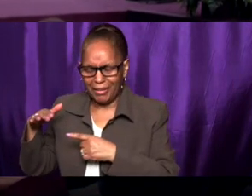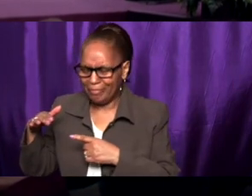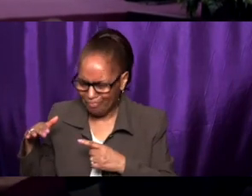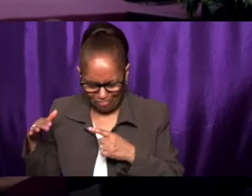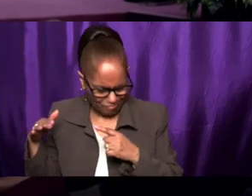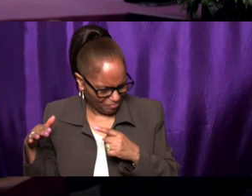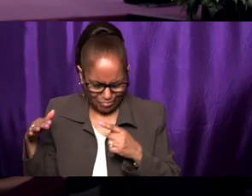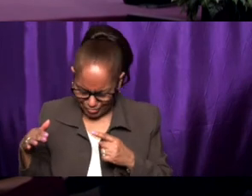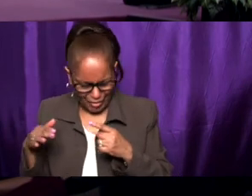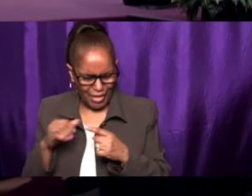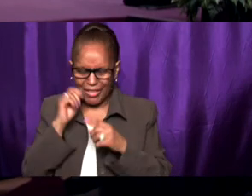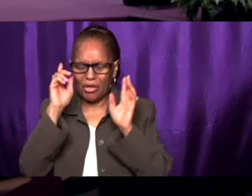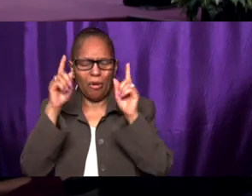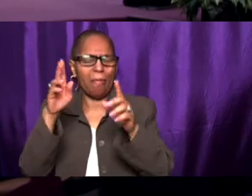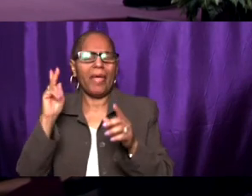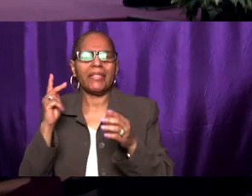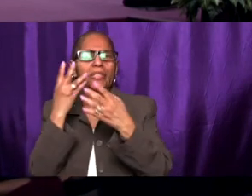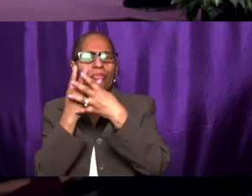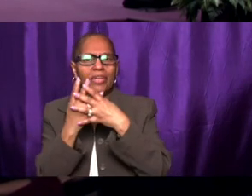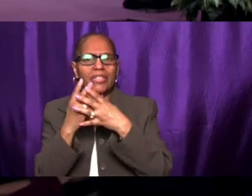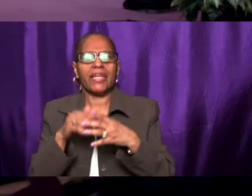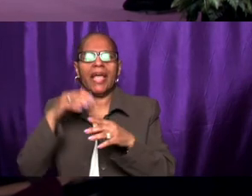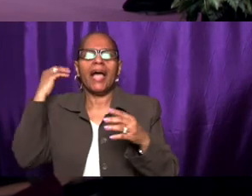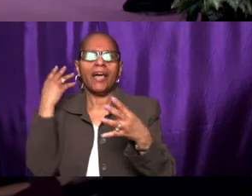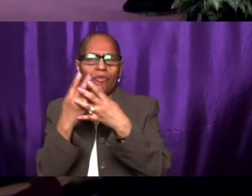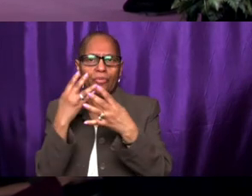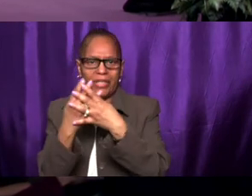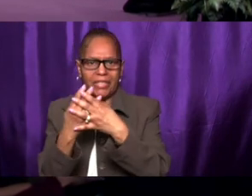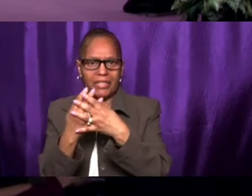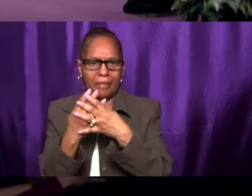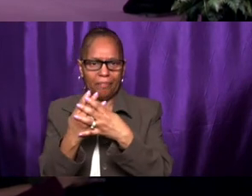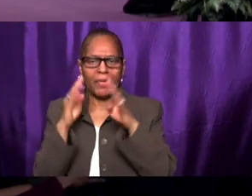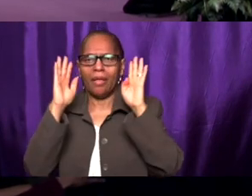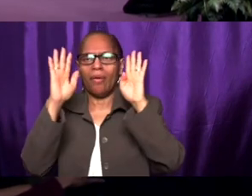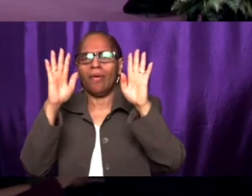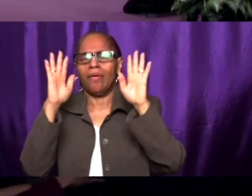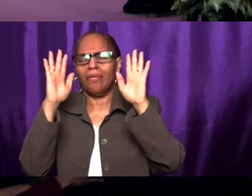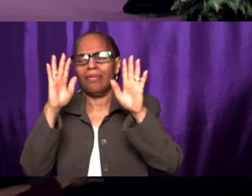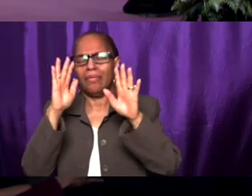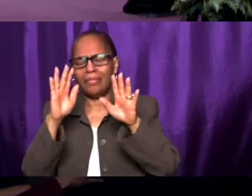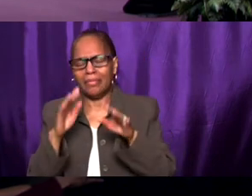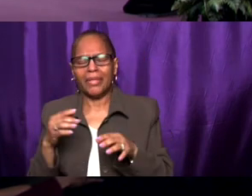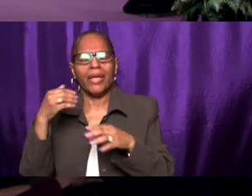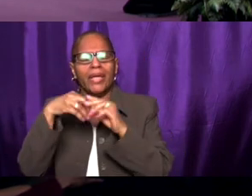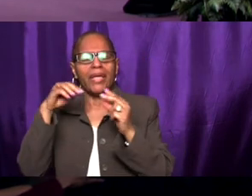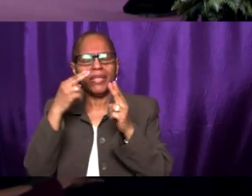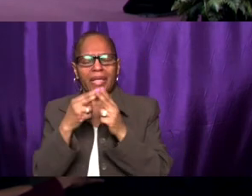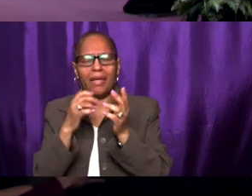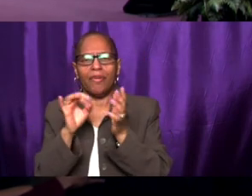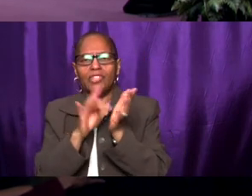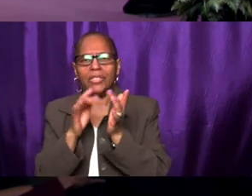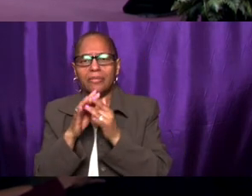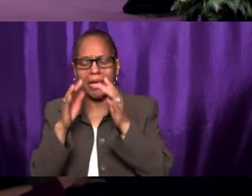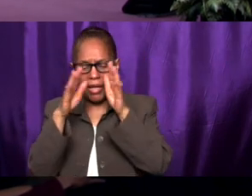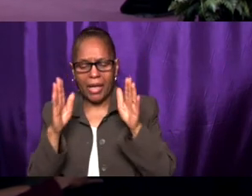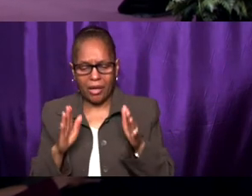not return to prison. They shall get out of prison miraculously. In the name of Jesus, my household